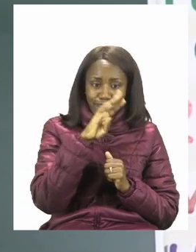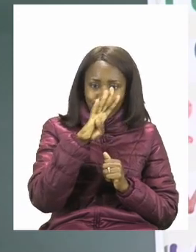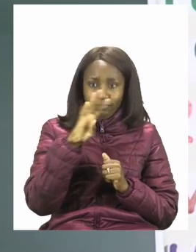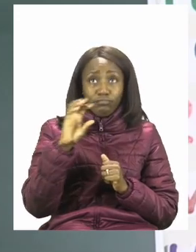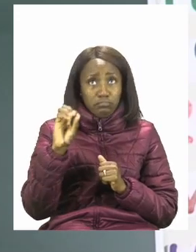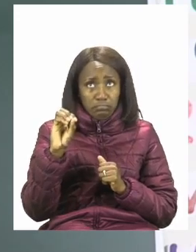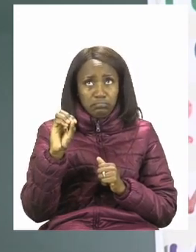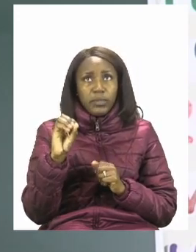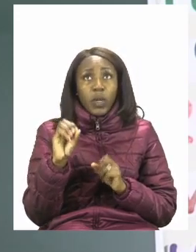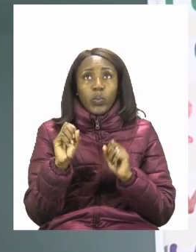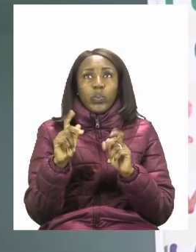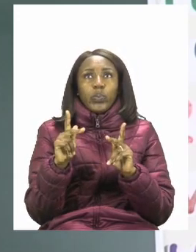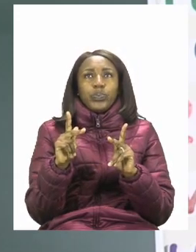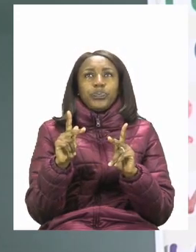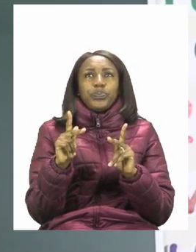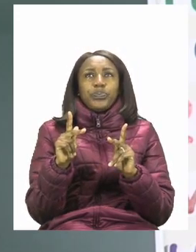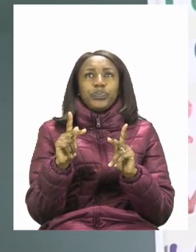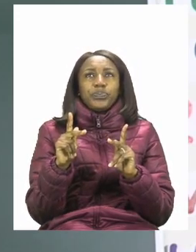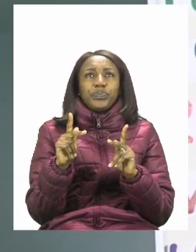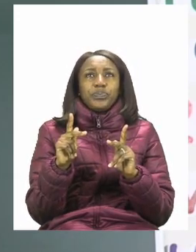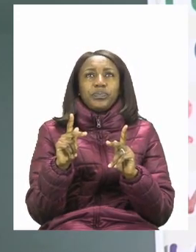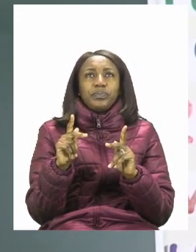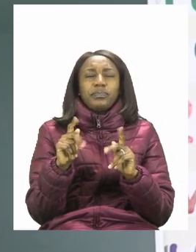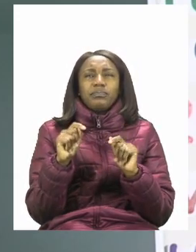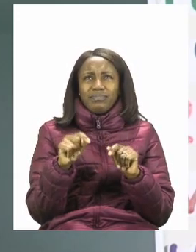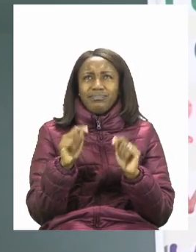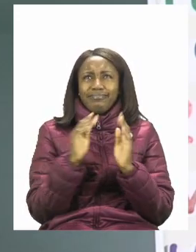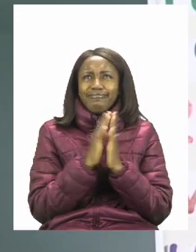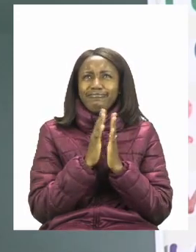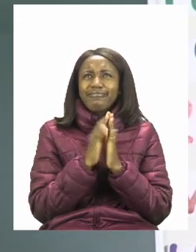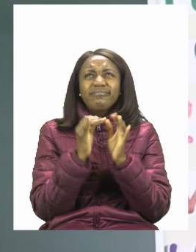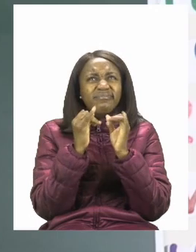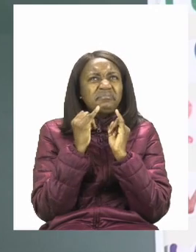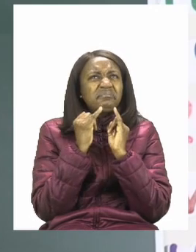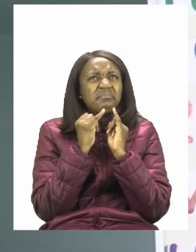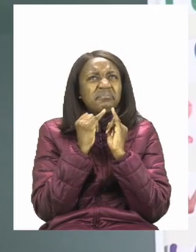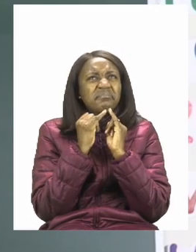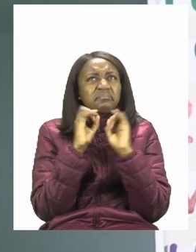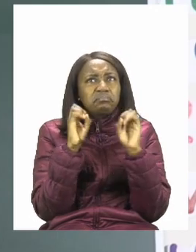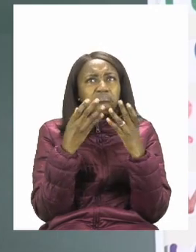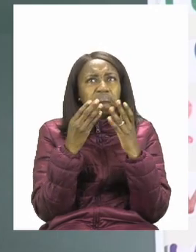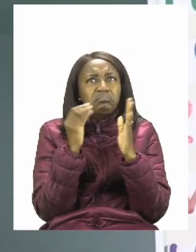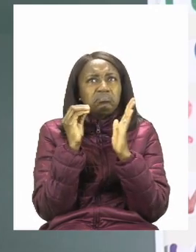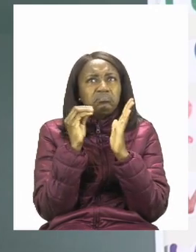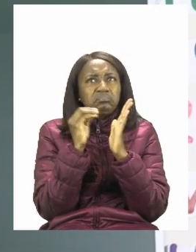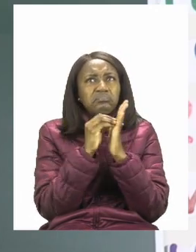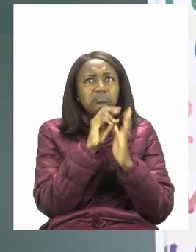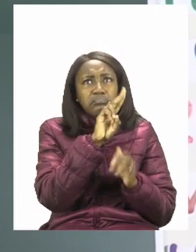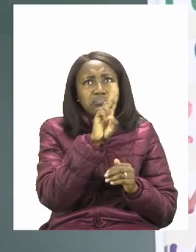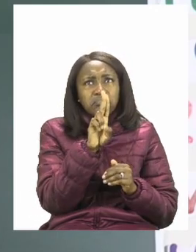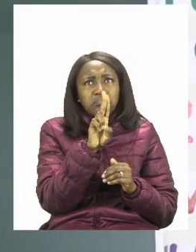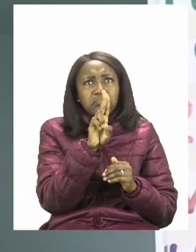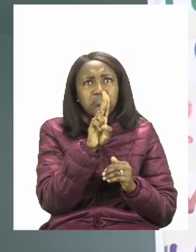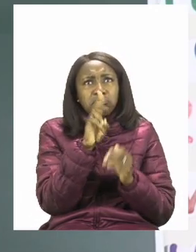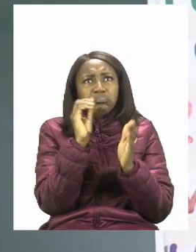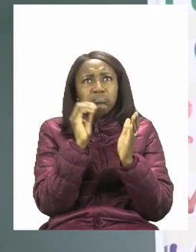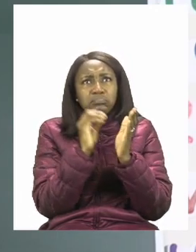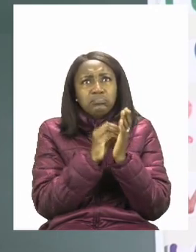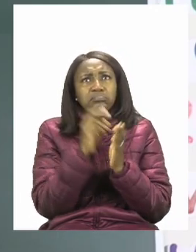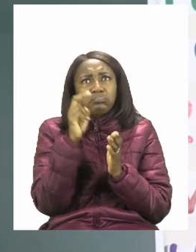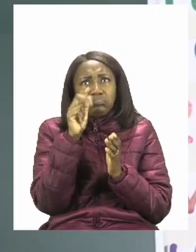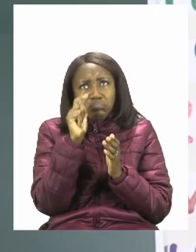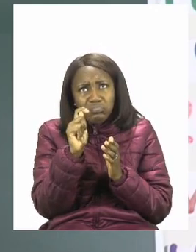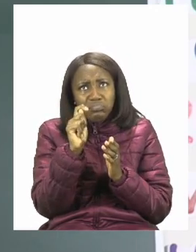340. Now, boys and girls, tell me, how much do we have for our hundredths?